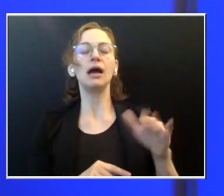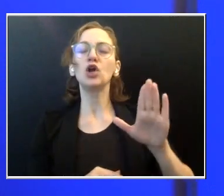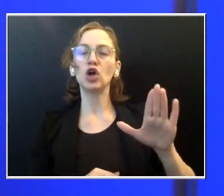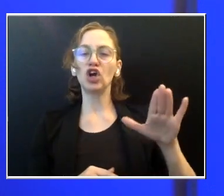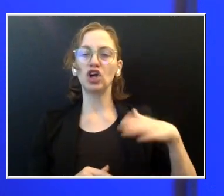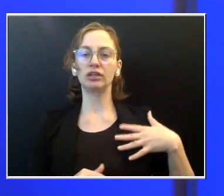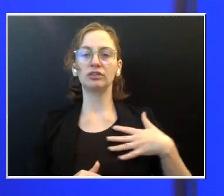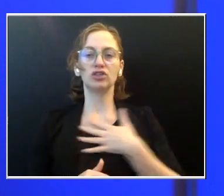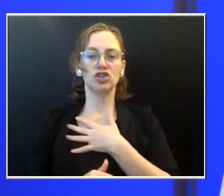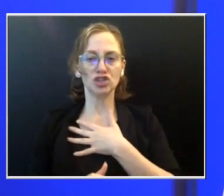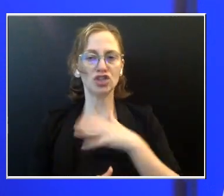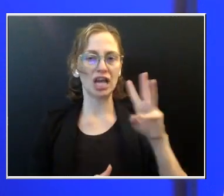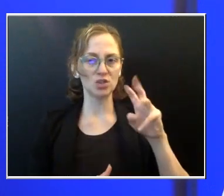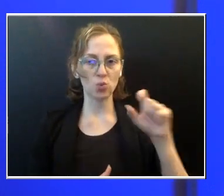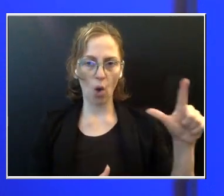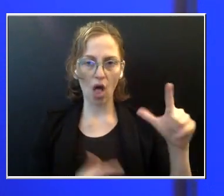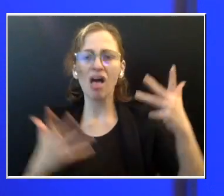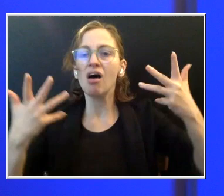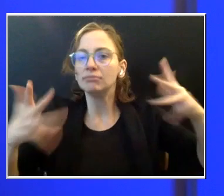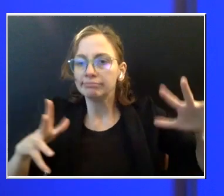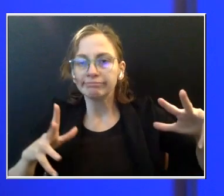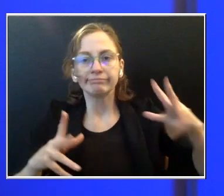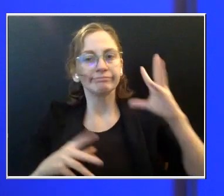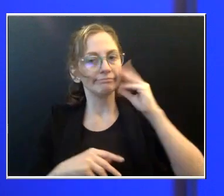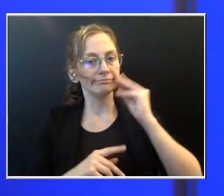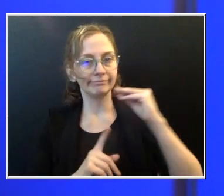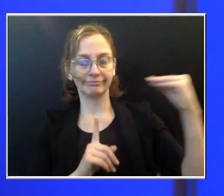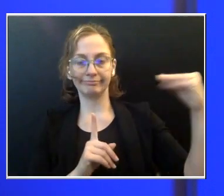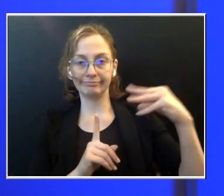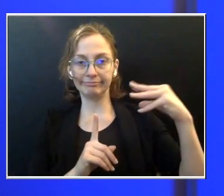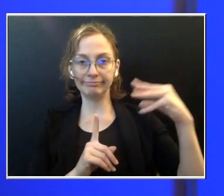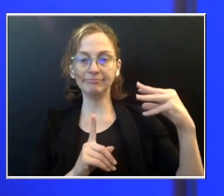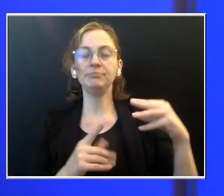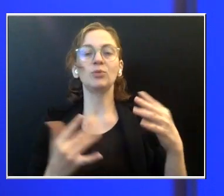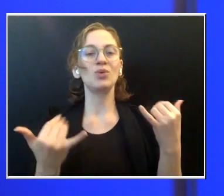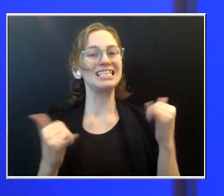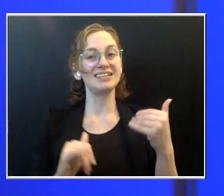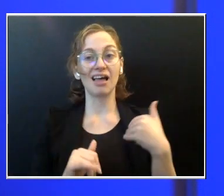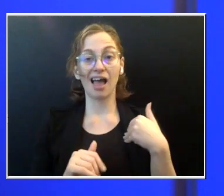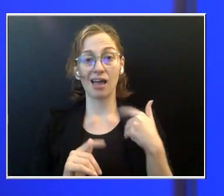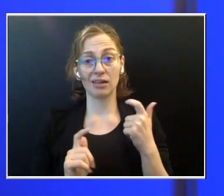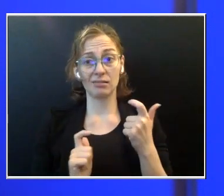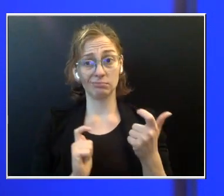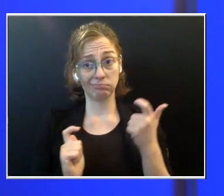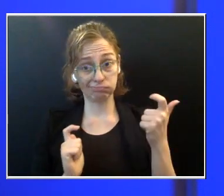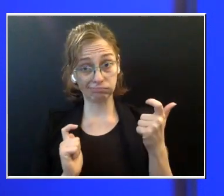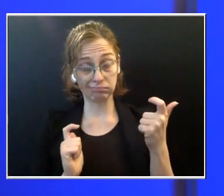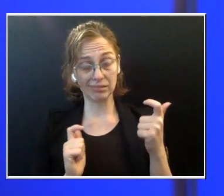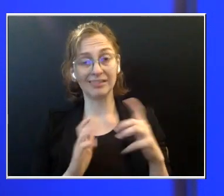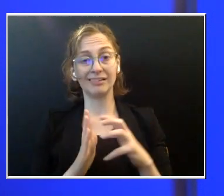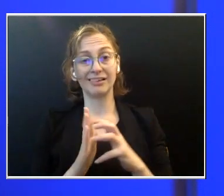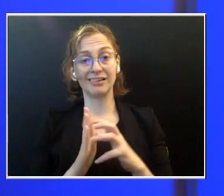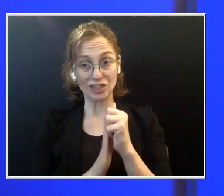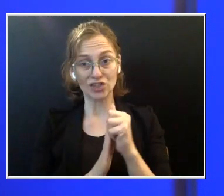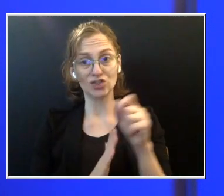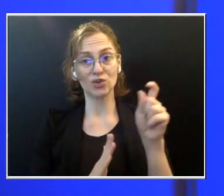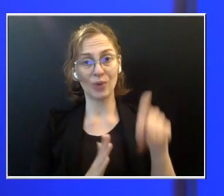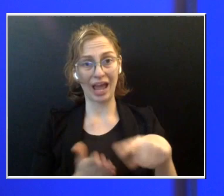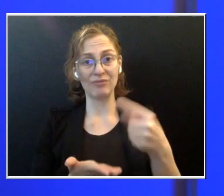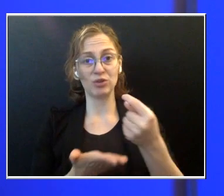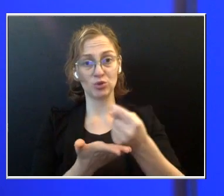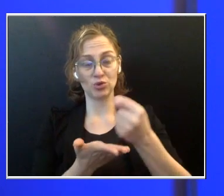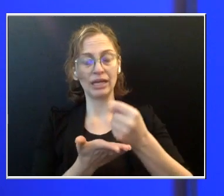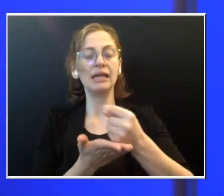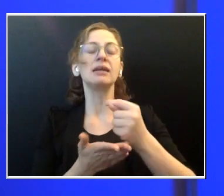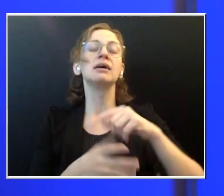before, and we still had sizable deposits of cancer that we had to treat. And so that means we have to go to a pretty high dose to